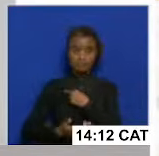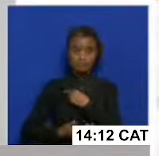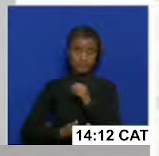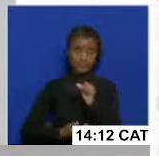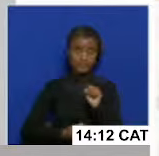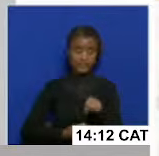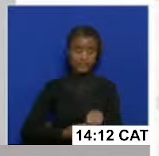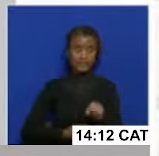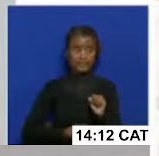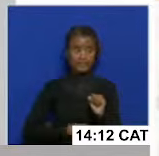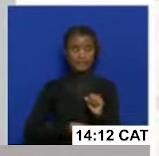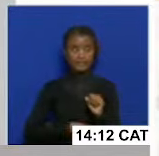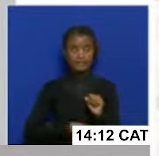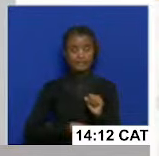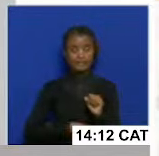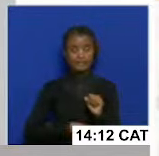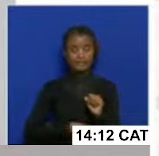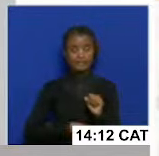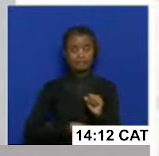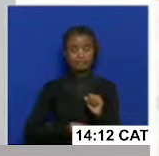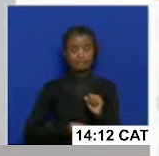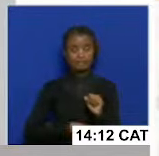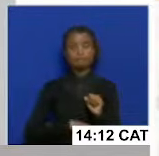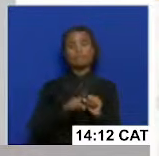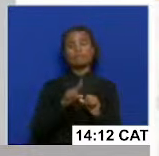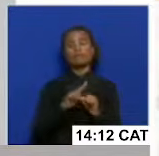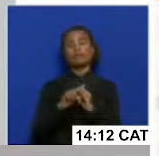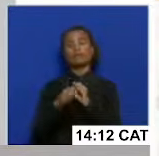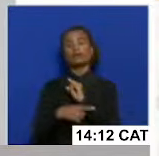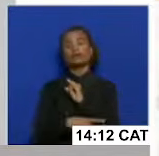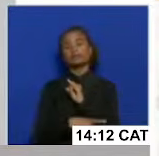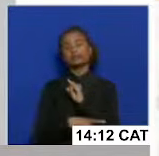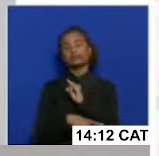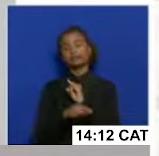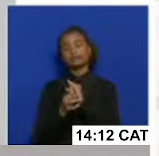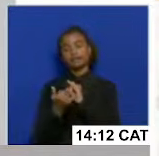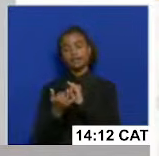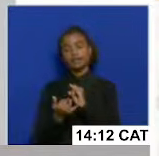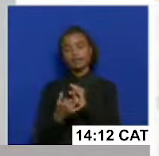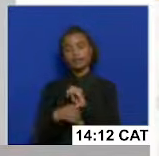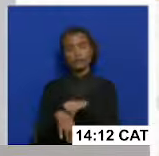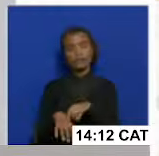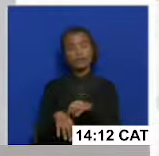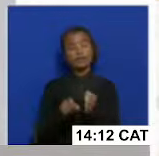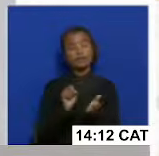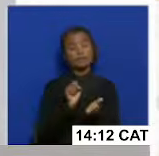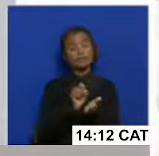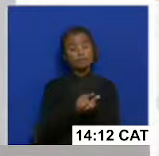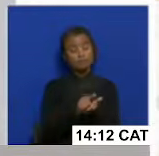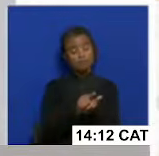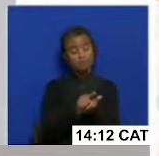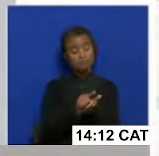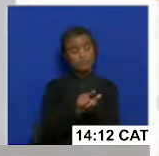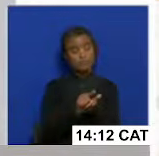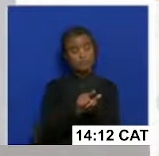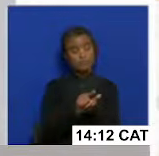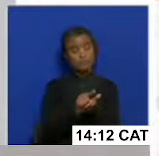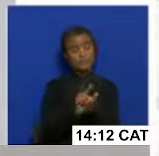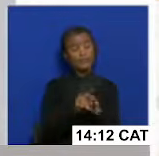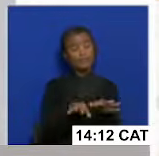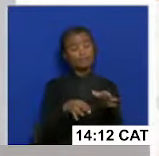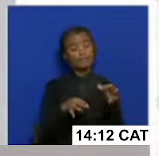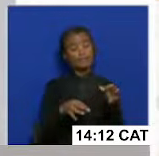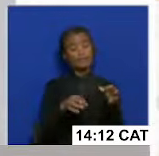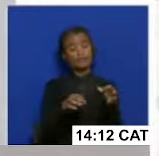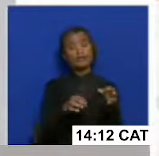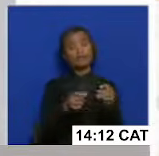And the last text message on that page, you see there's a message there from you to her